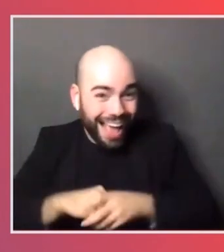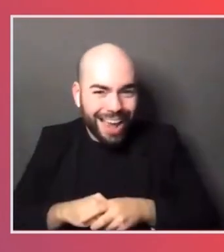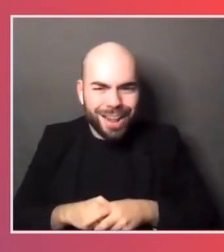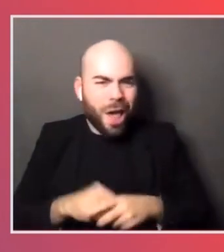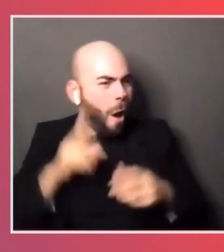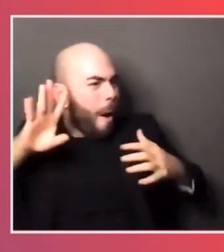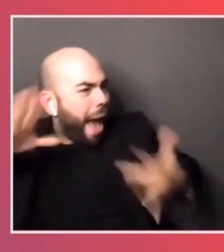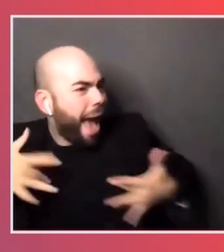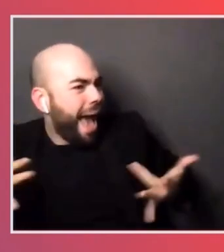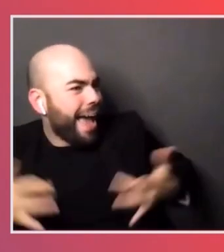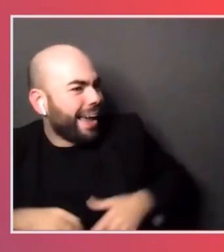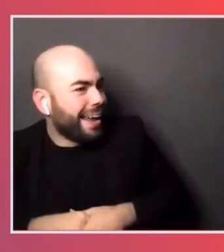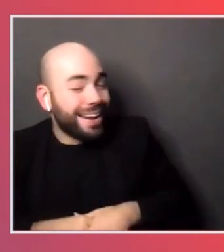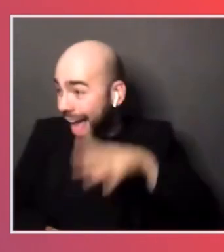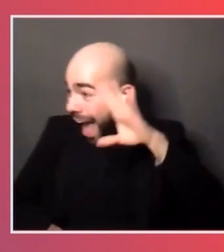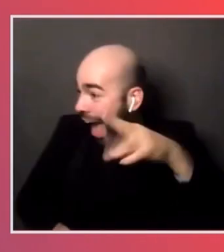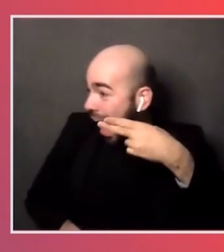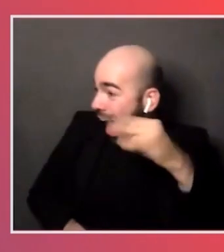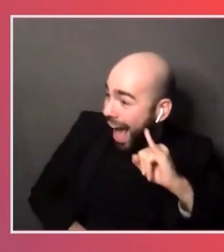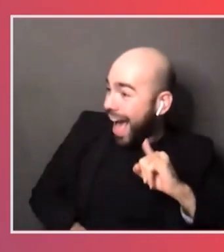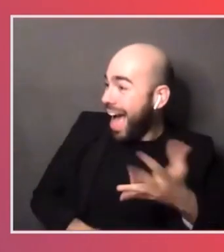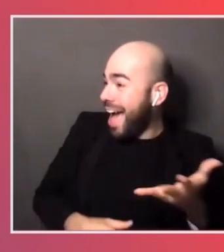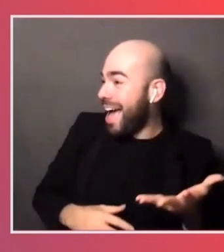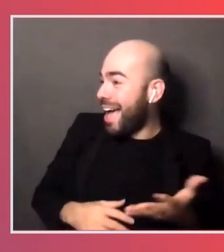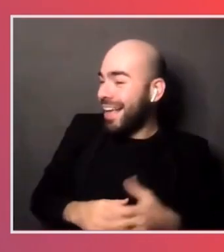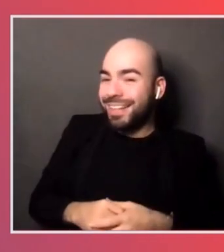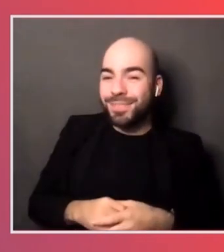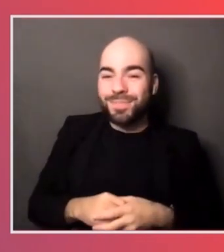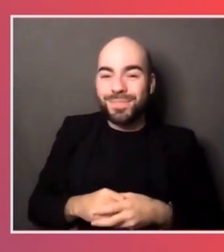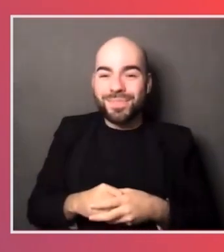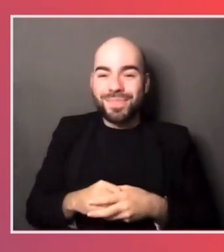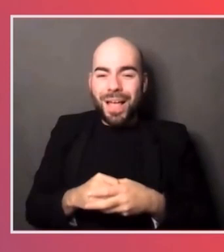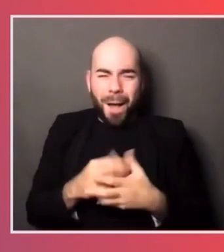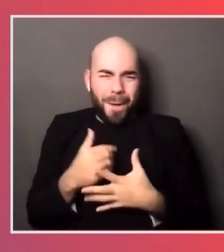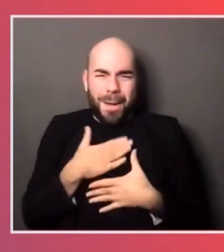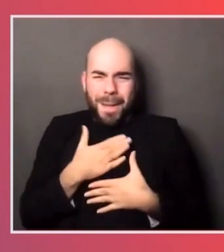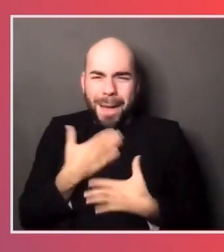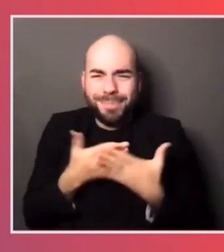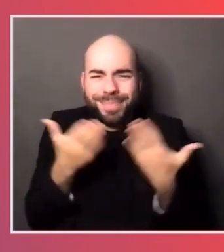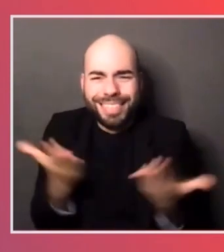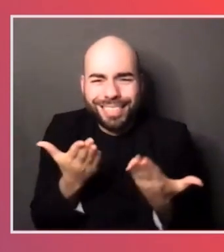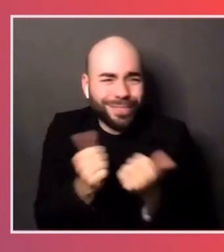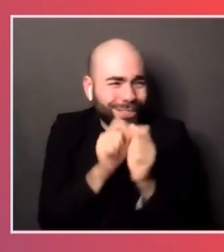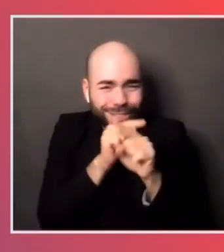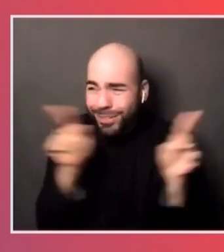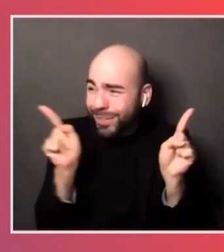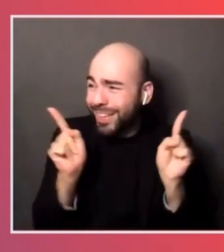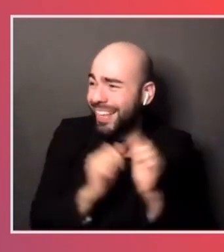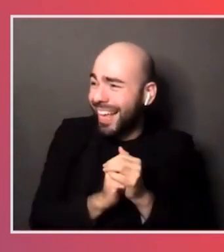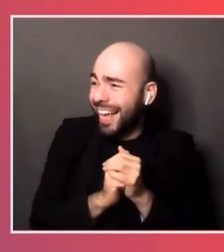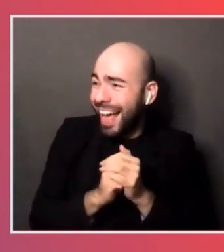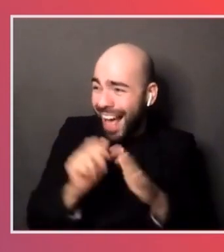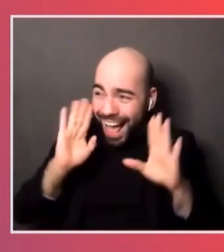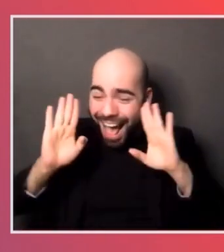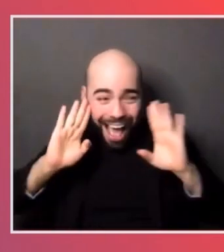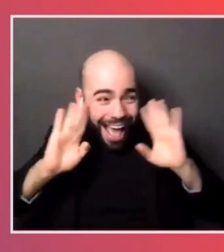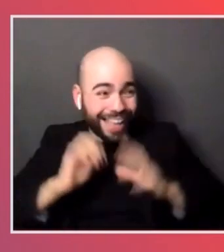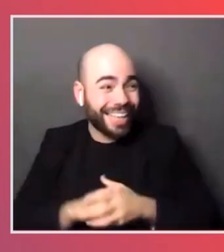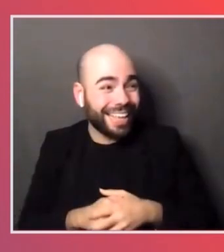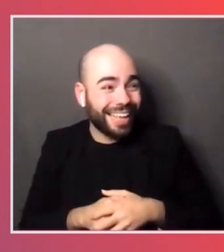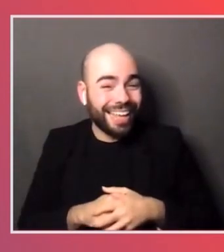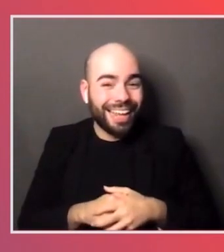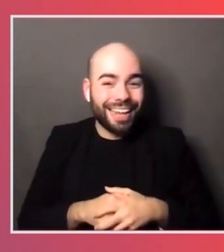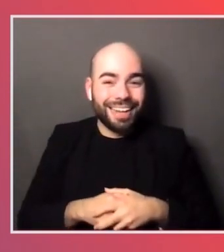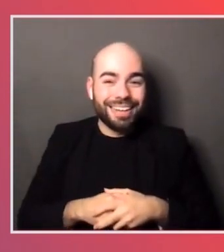Hi. Oh, we're so glad to be with you. Hi, everyone. Hey. I'd start singing happy birthday, but I got a